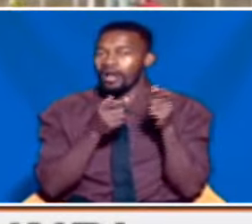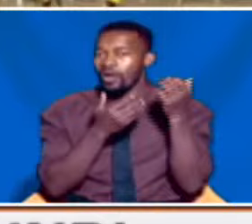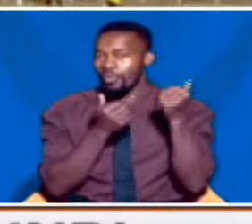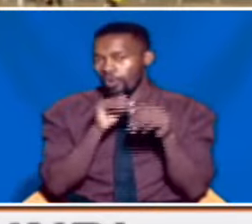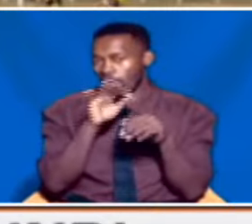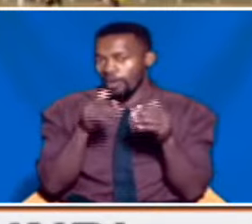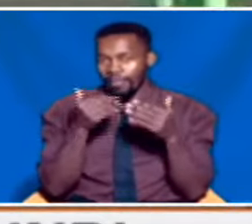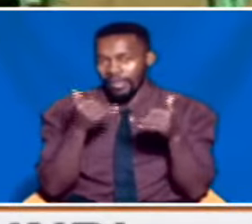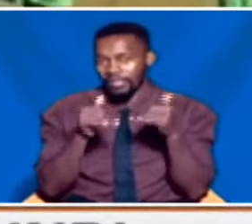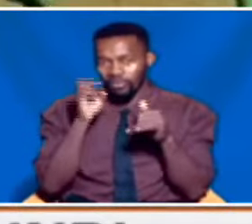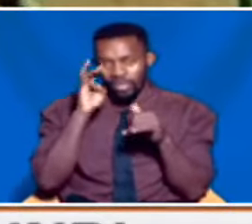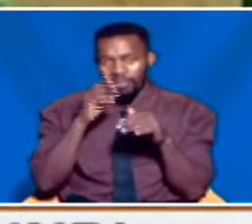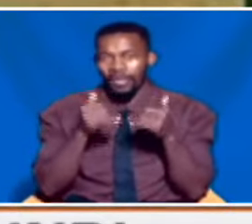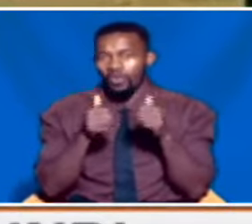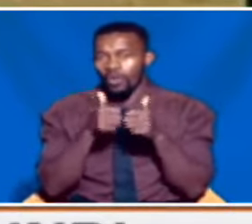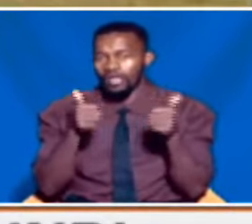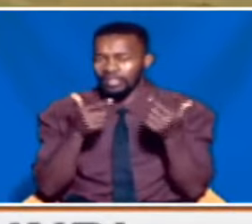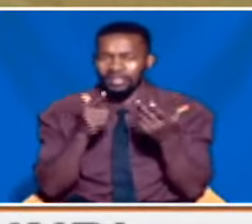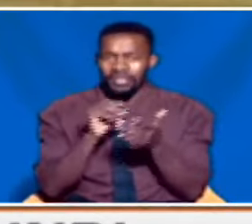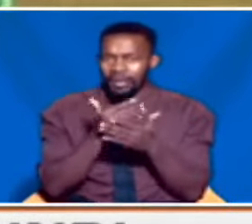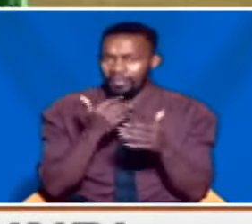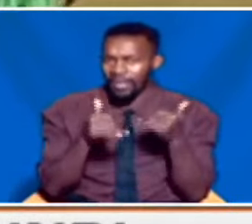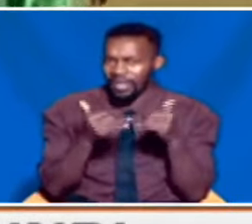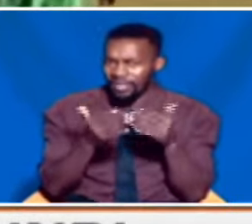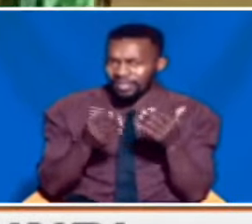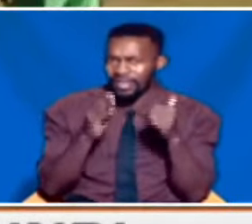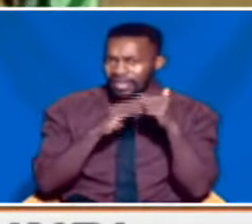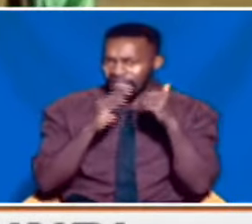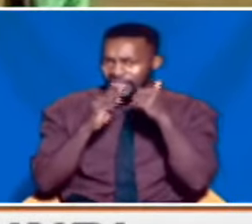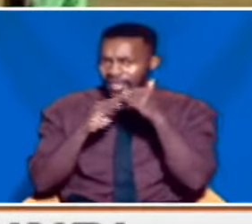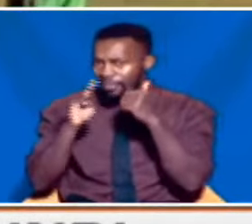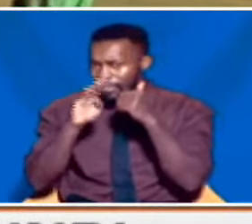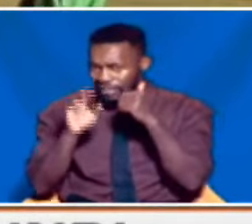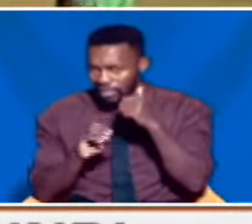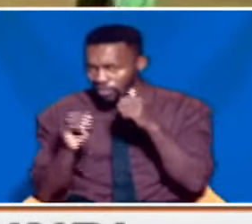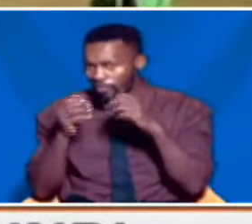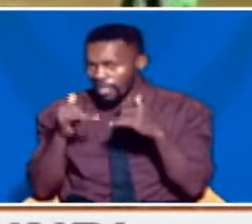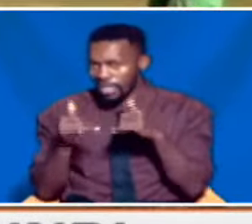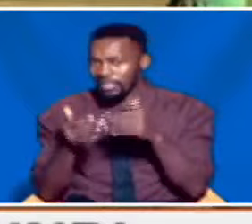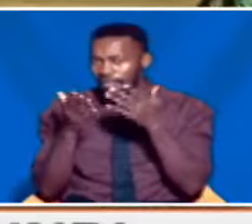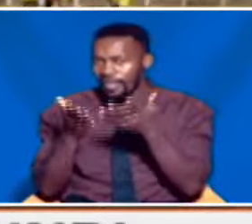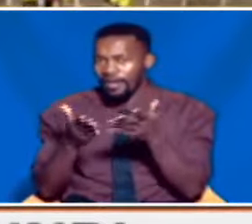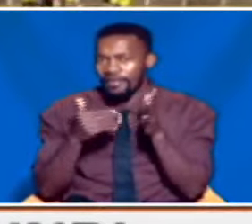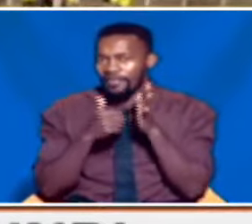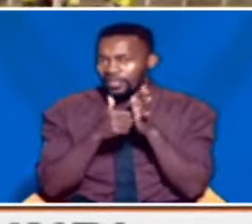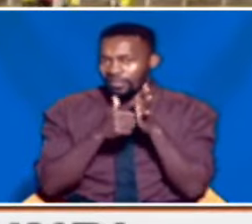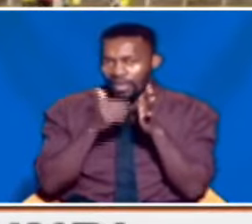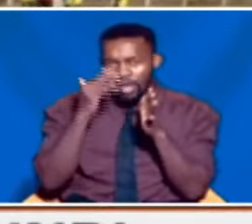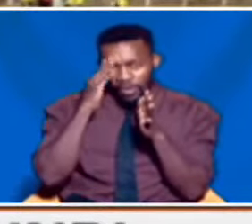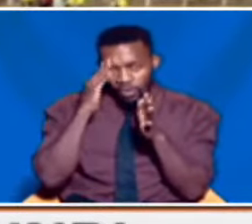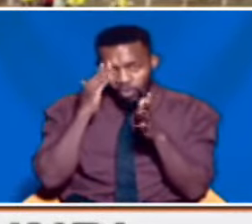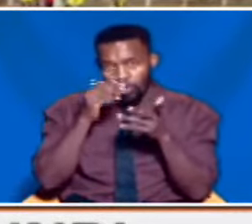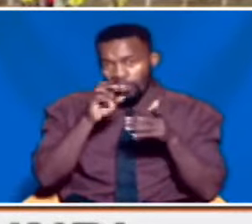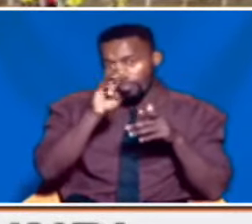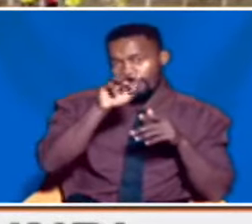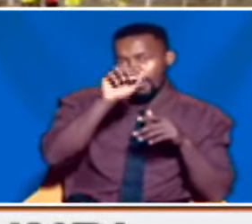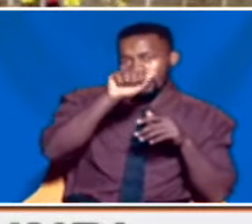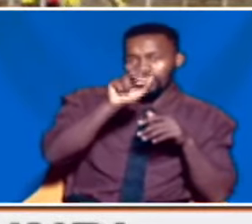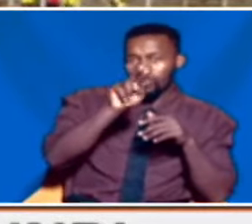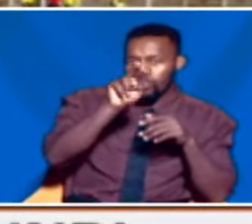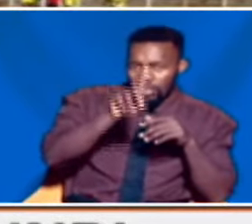tomorrow. Many players are clear. Some. 99% not with us, so like anyway, you know, Masoud,